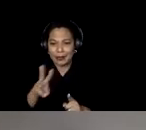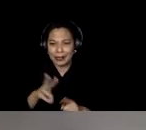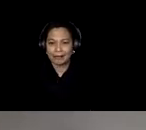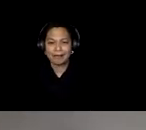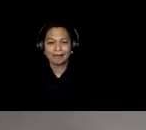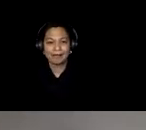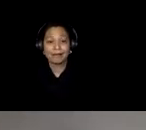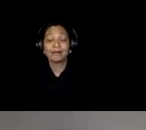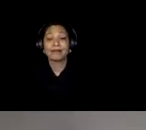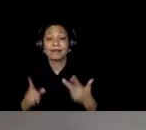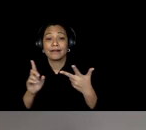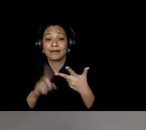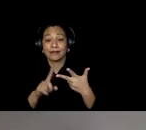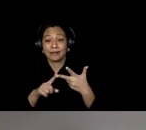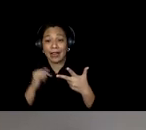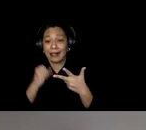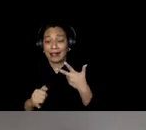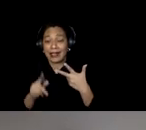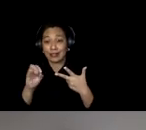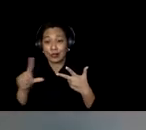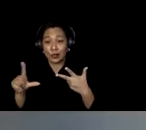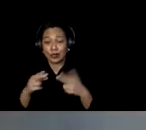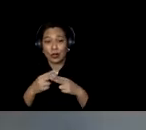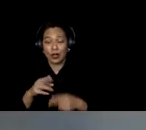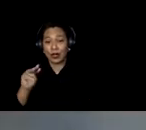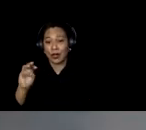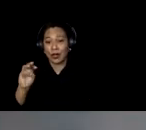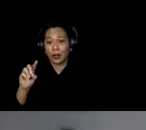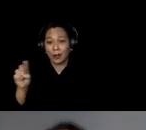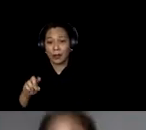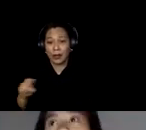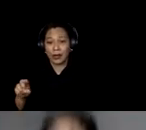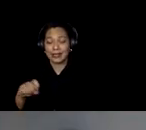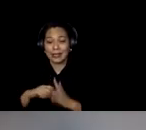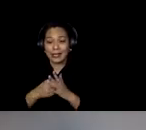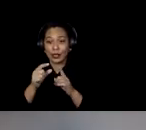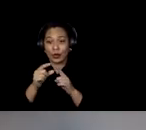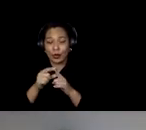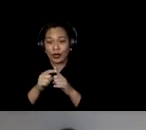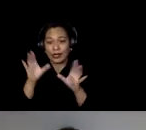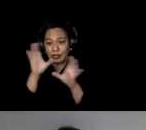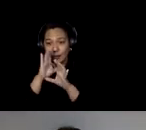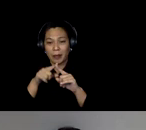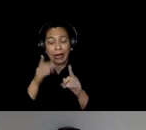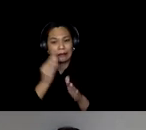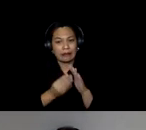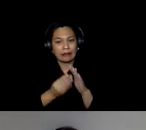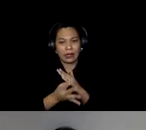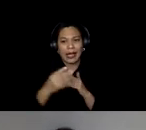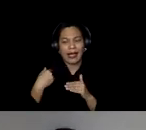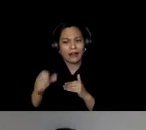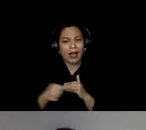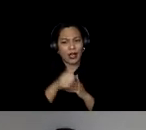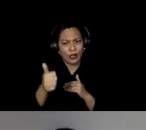then the final tool I'm going to show you, it's called Moz Keyword Explorer. There are a bunch of tools online, by the way, just